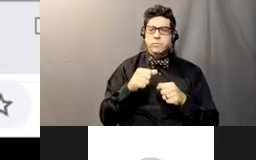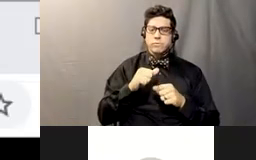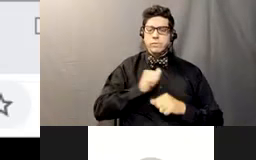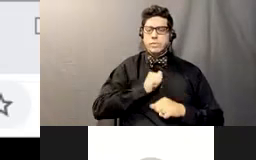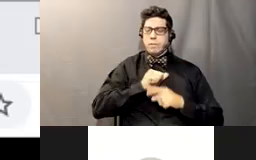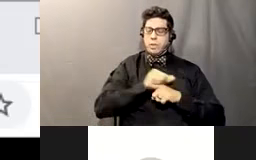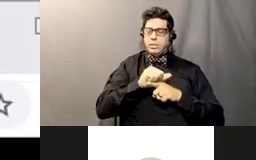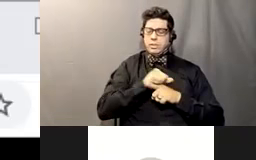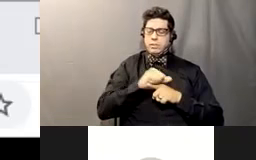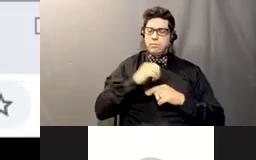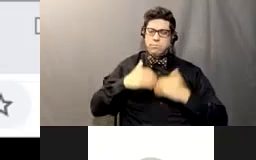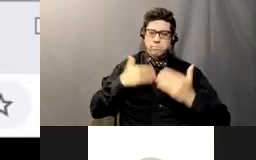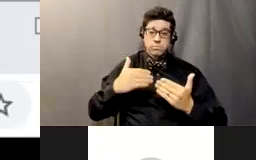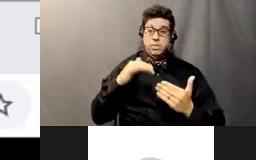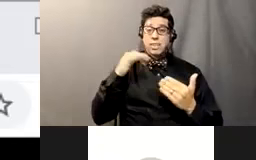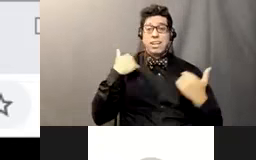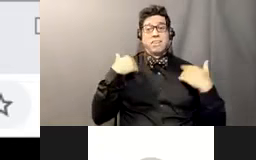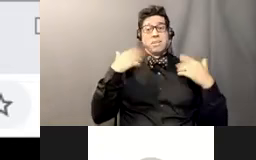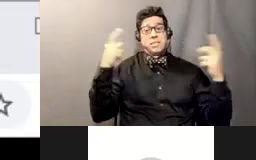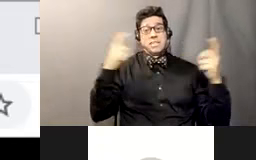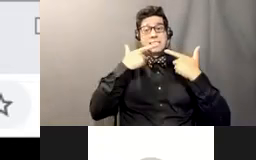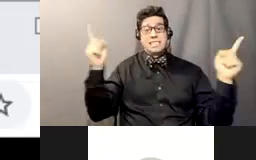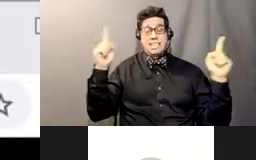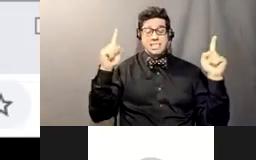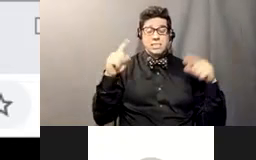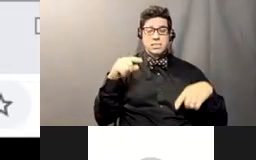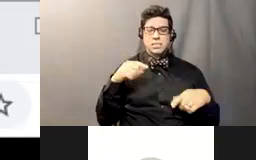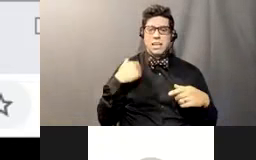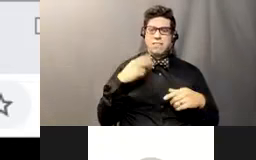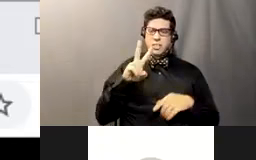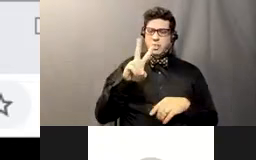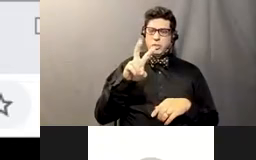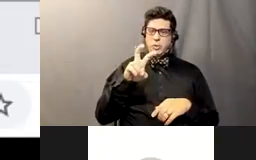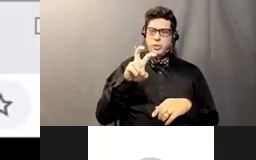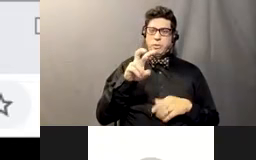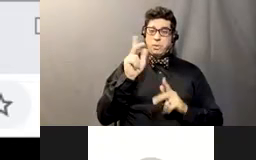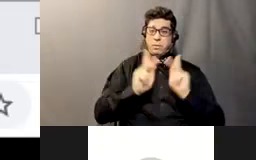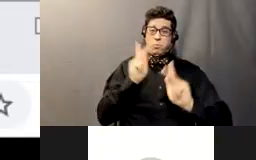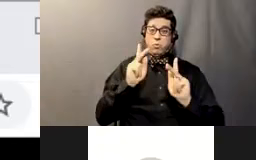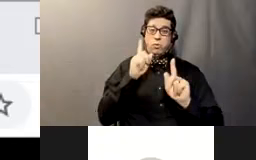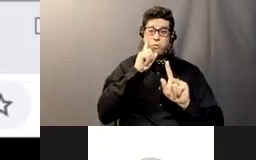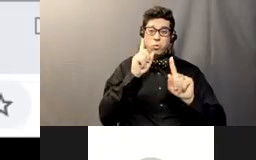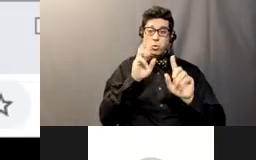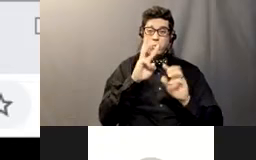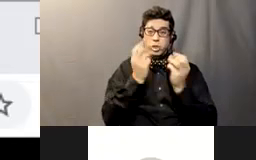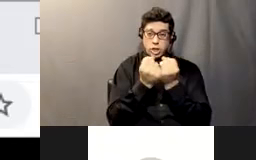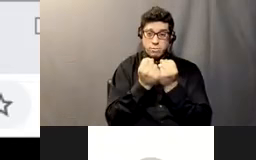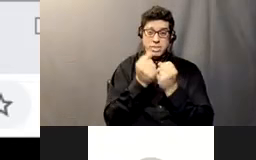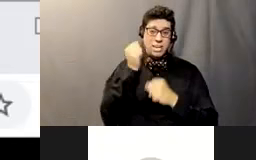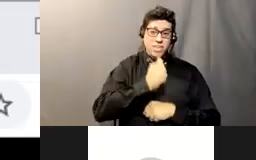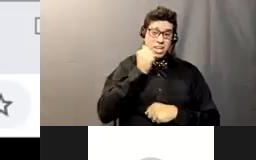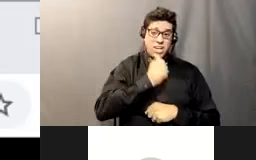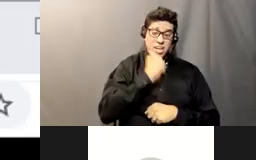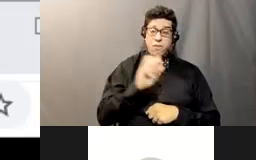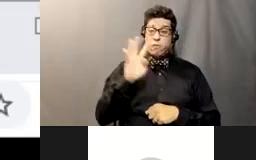was a huge success. We averaged 200 people attending the live workshops each day. We had over 4,000 page views